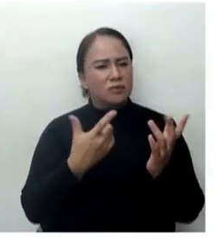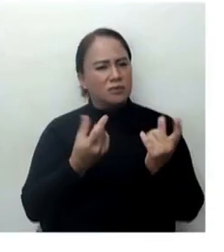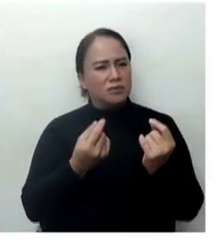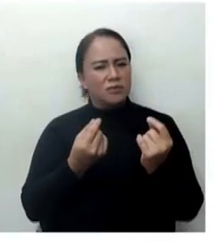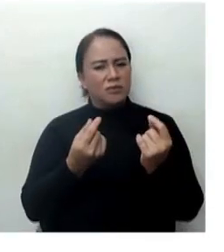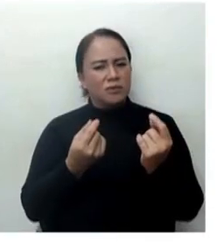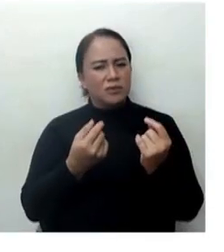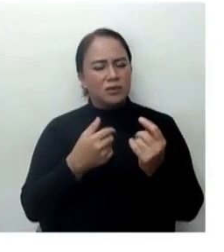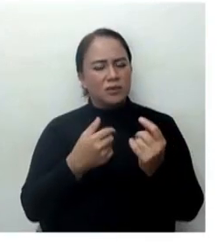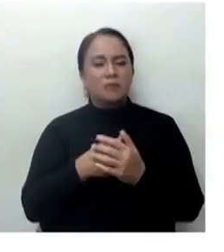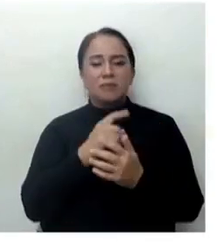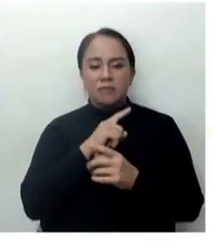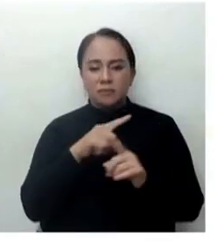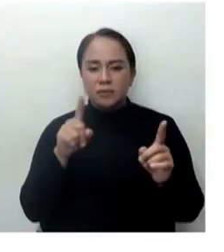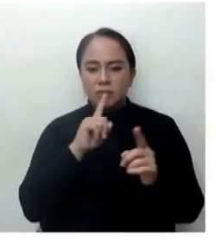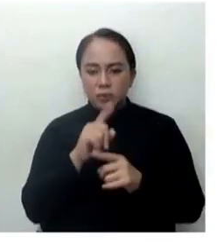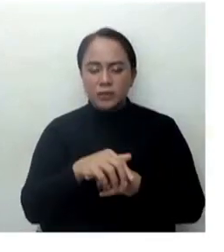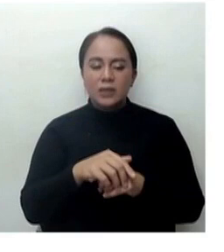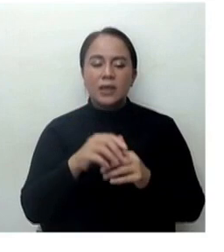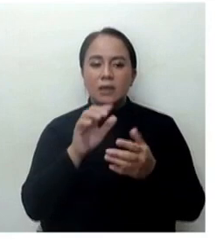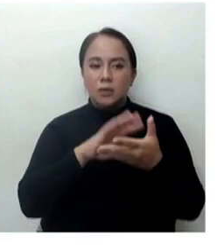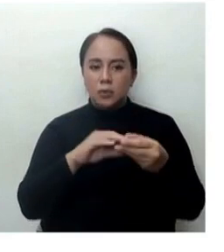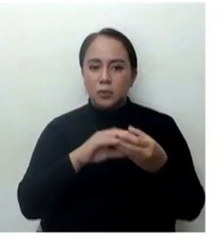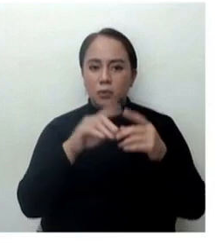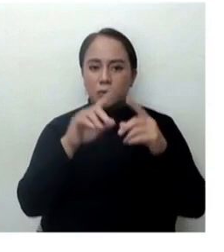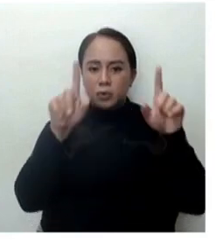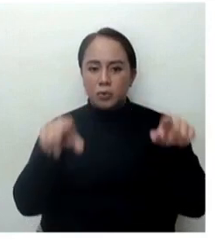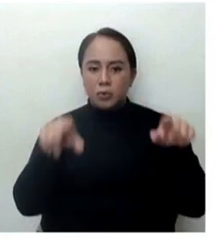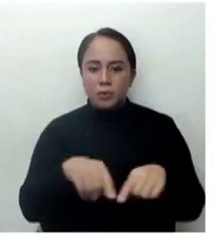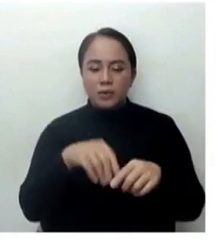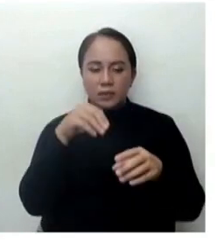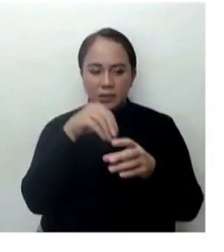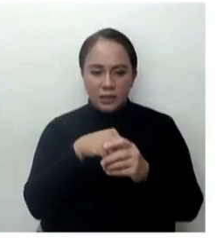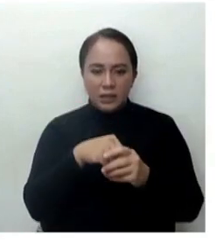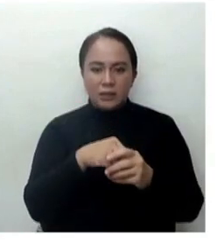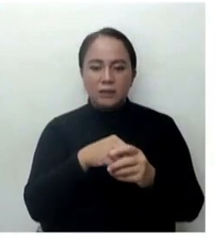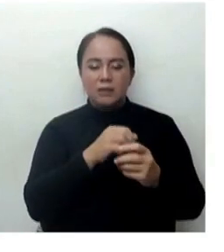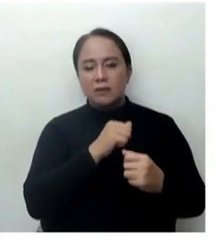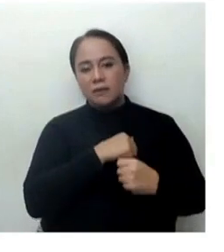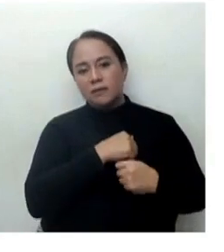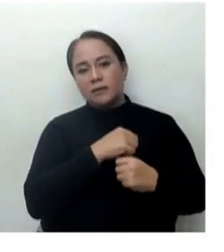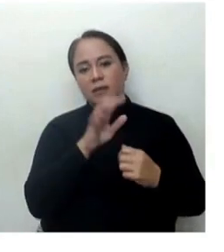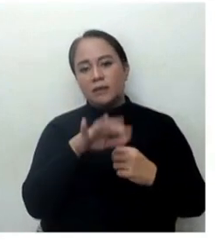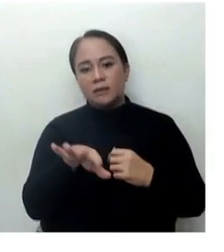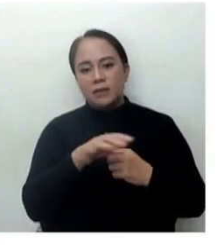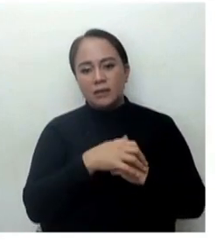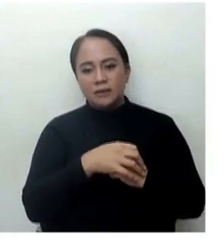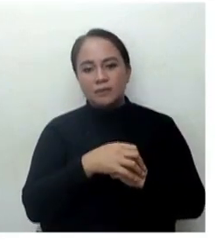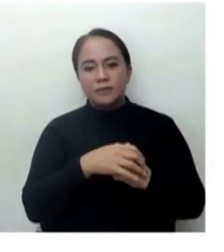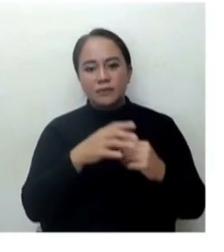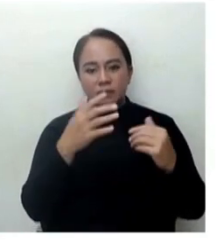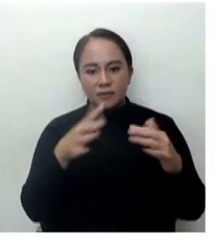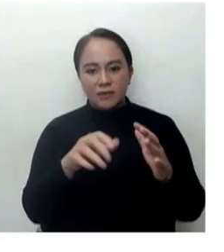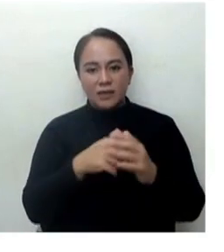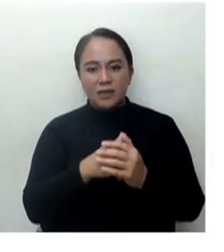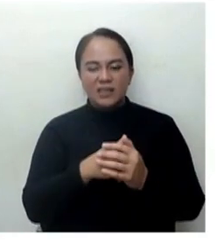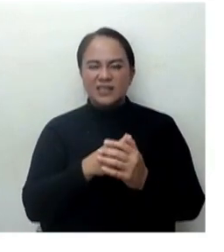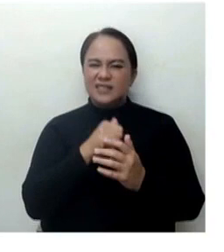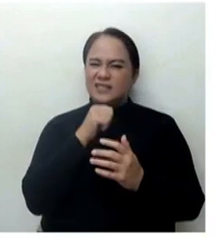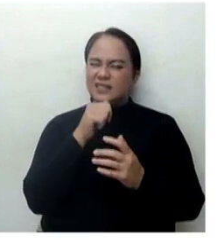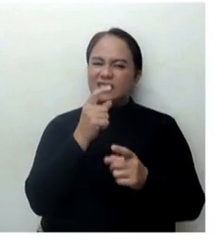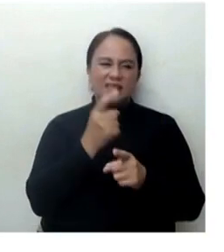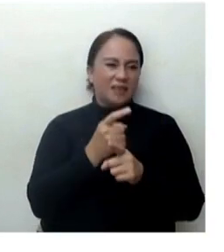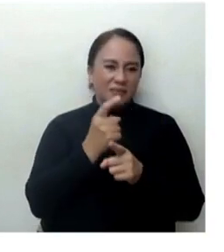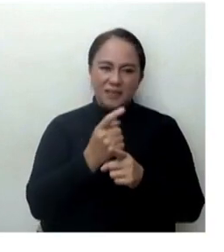fact of the matter is the affidavits were executed inside military premises. that is already highly irregular in